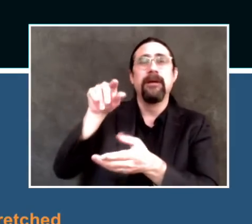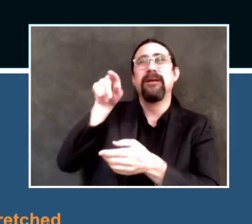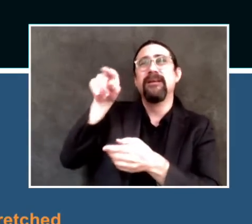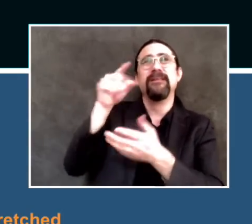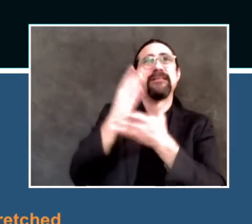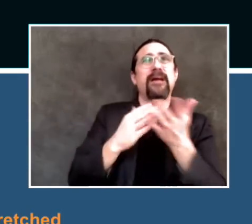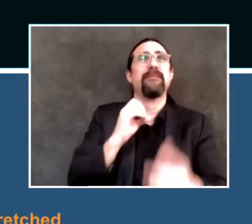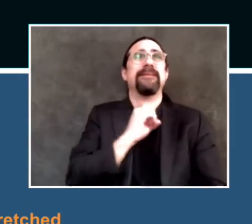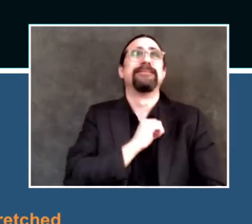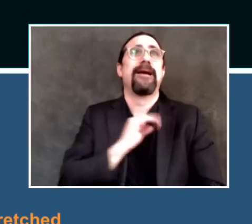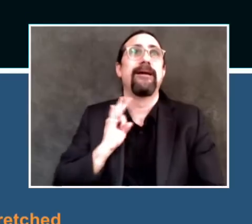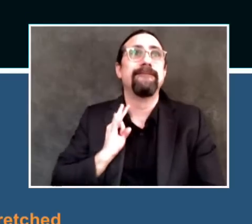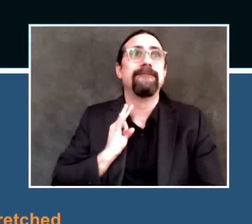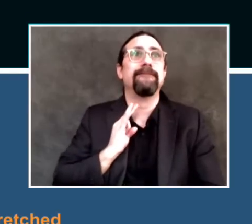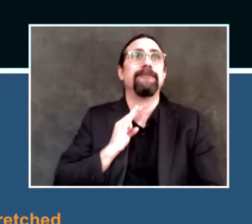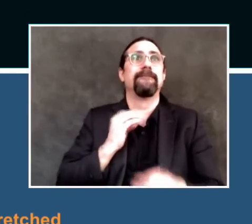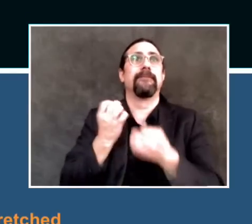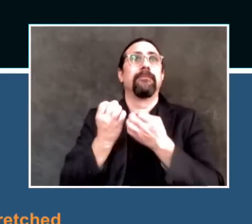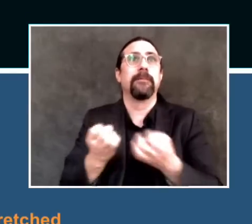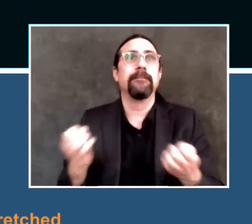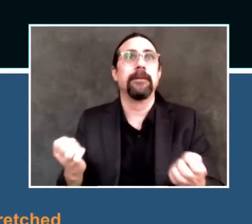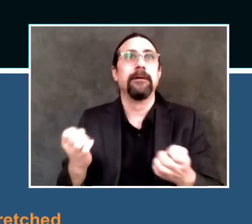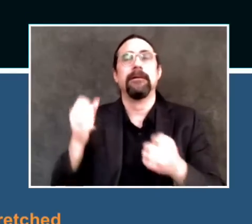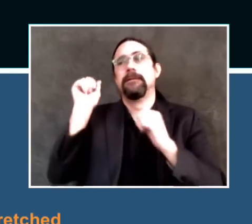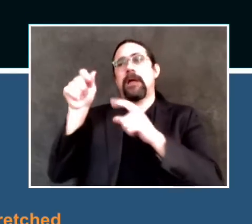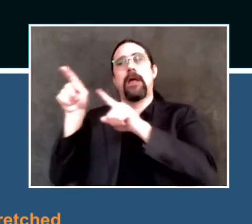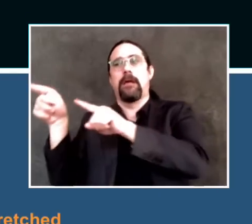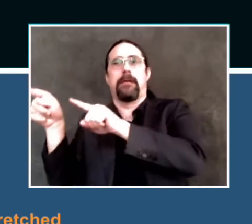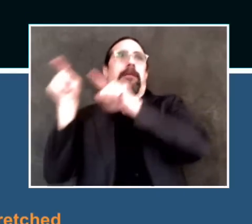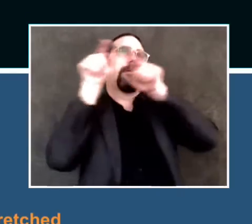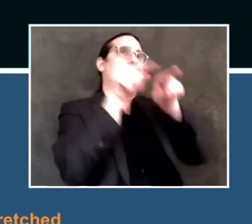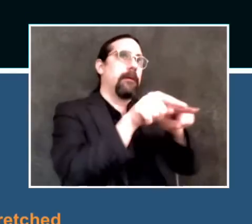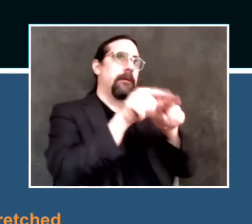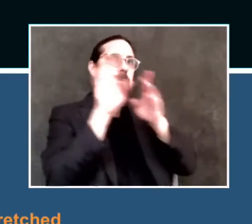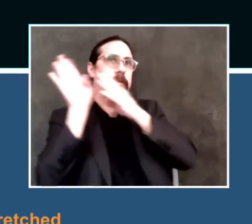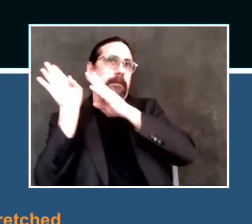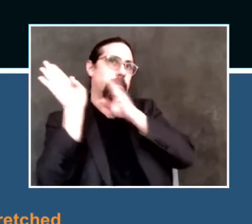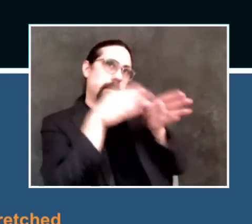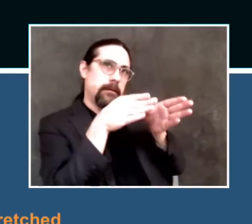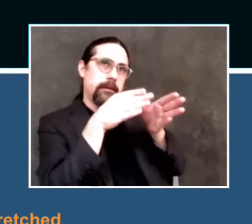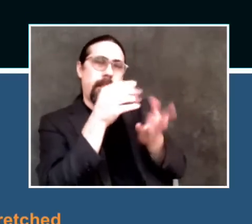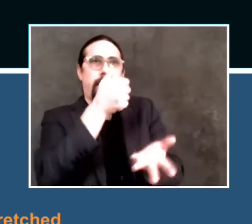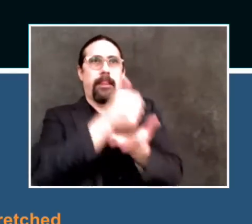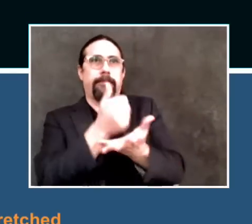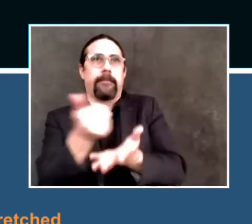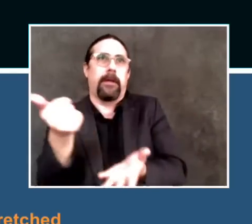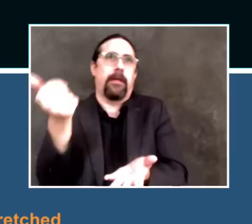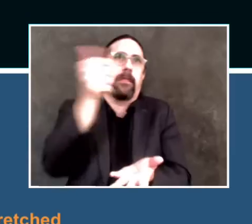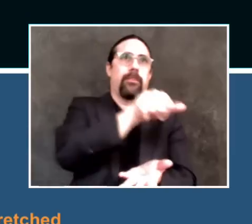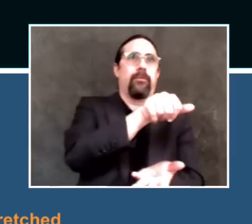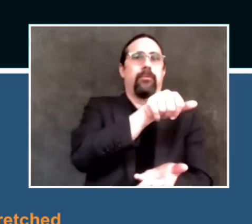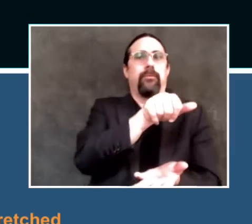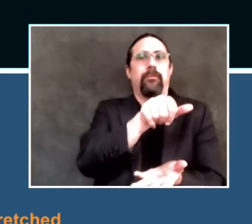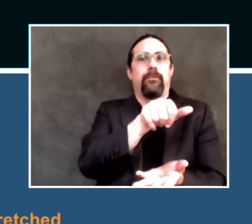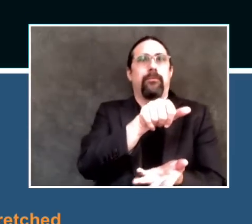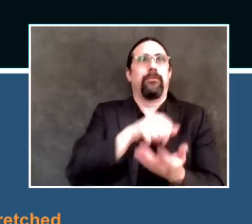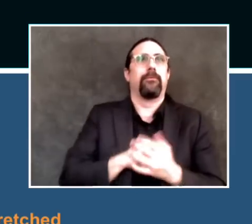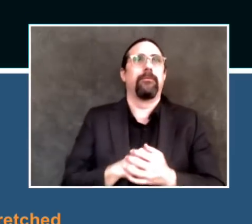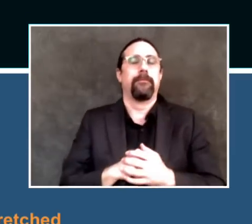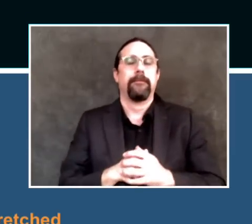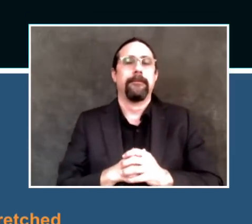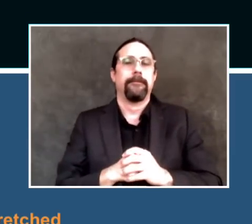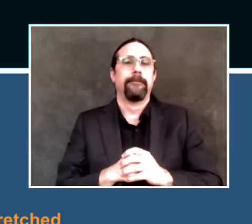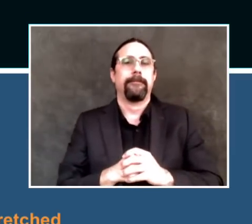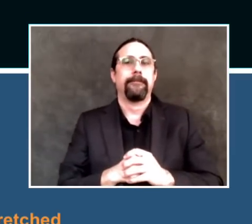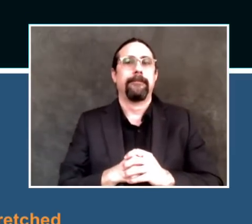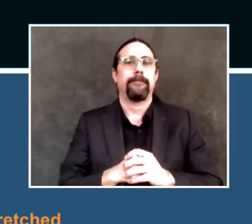And the other thing is to understand as a common objective that the restrictions, the ground rules, the guidelines that we're all living